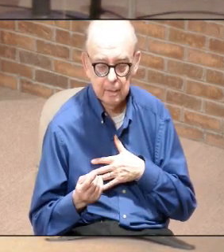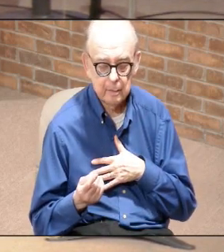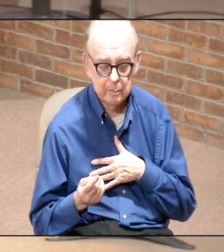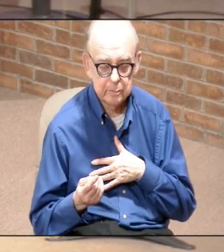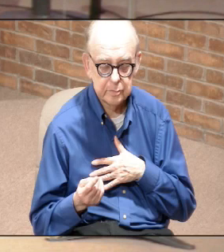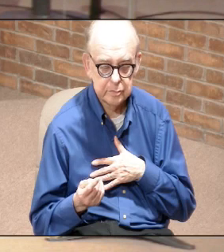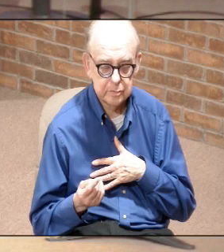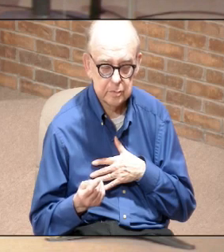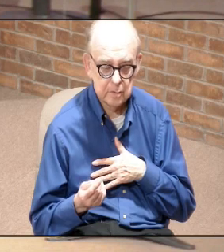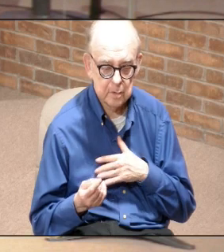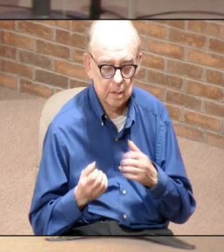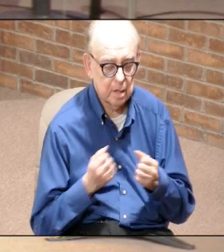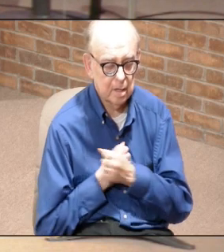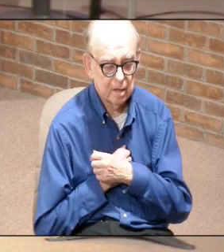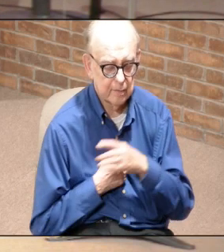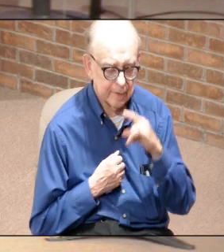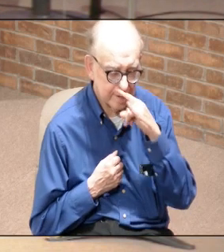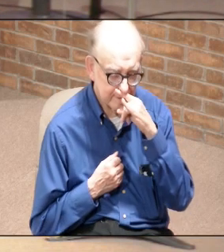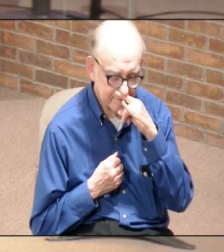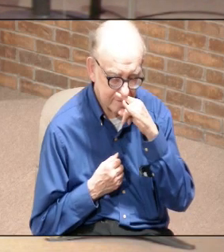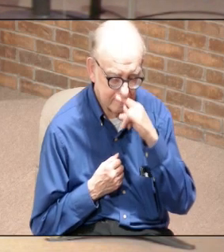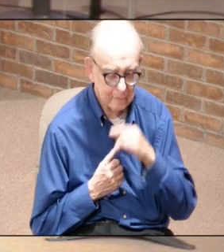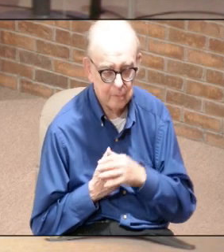loved kids.